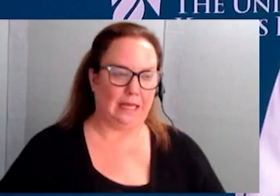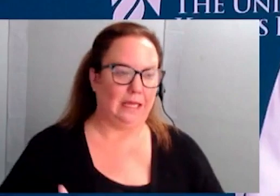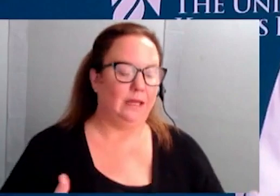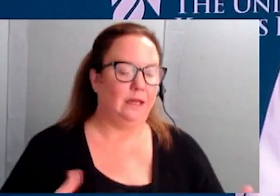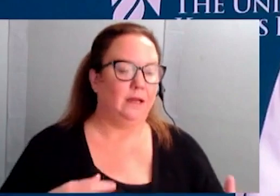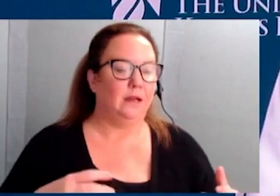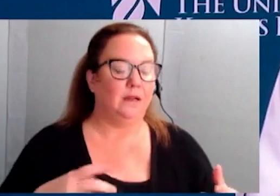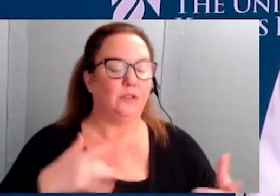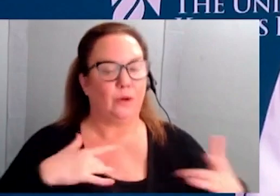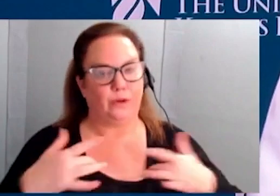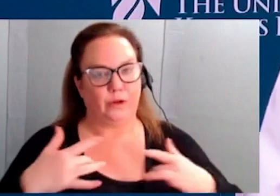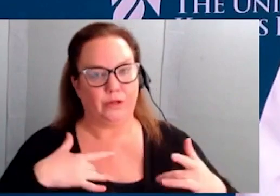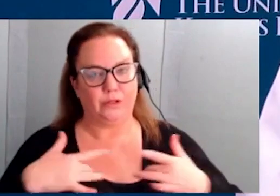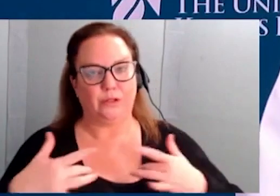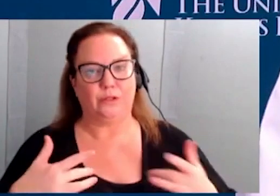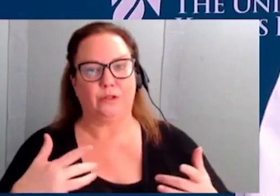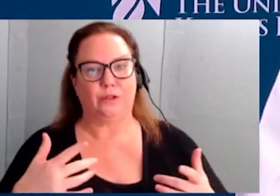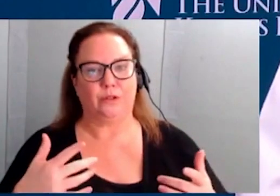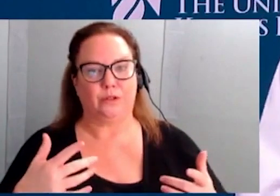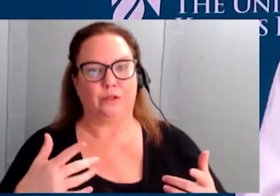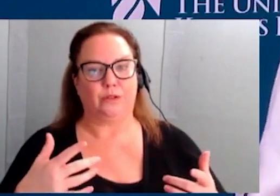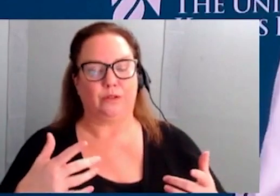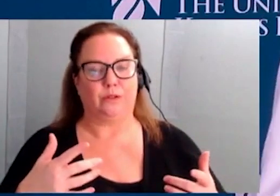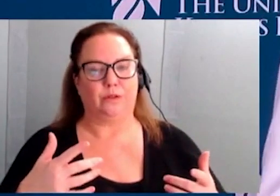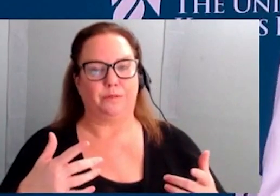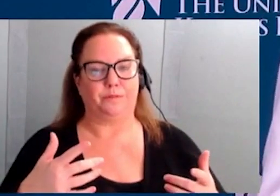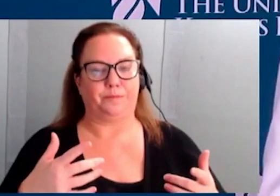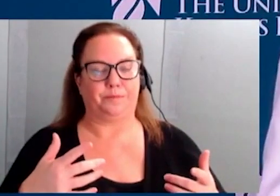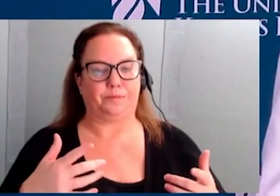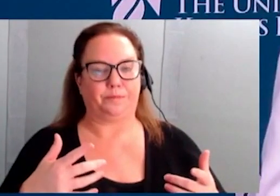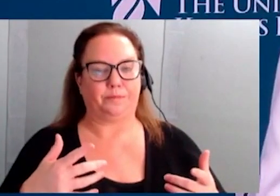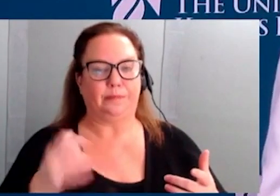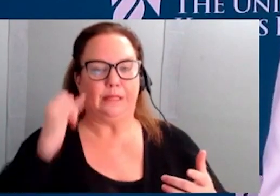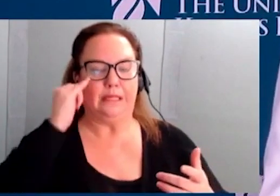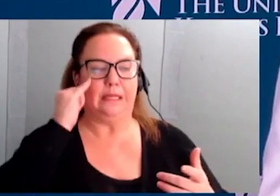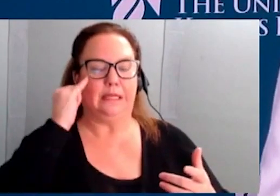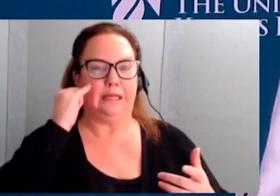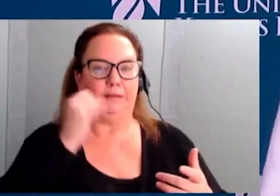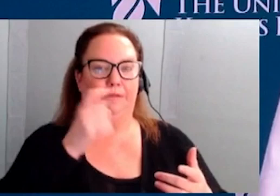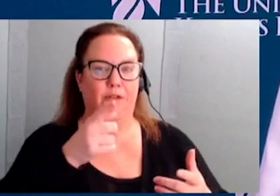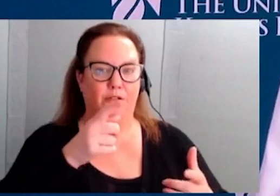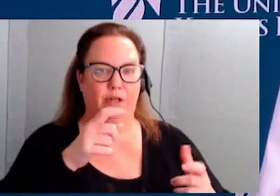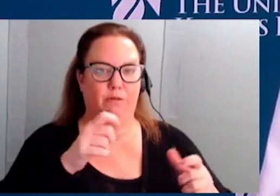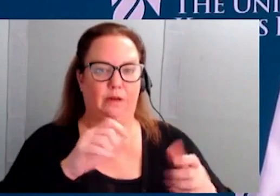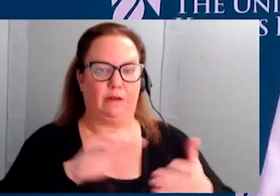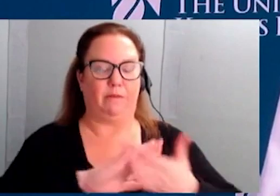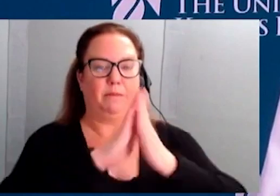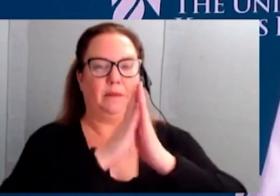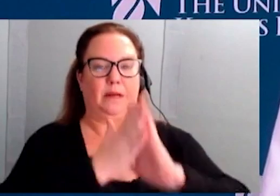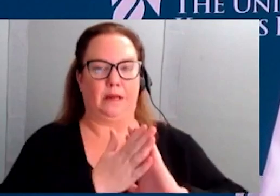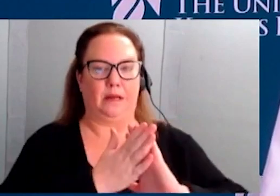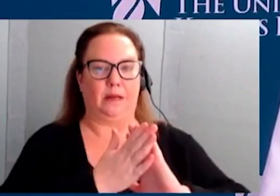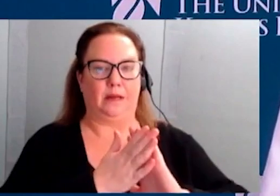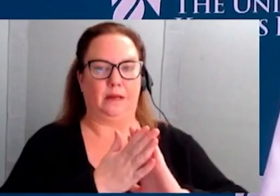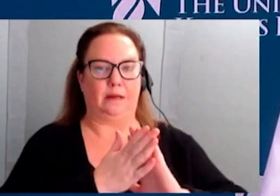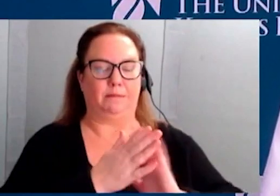was just once if you, Linsey, would have had to have become